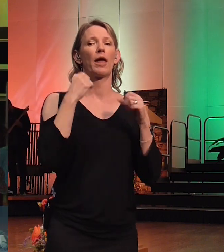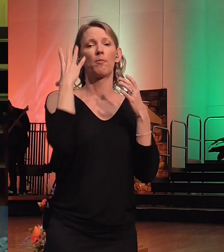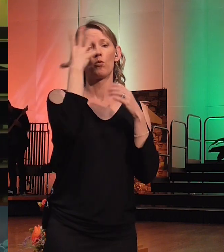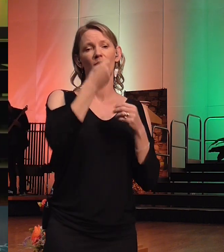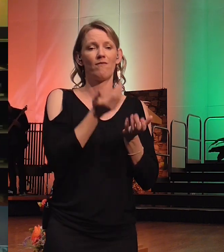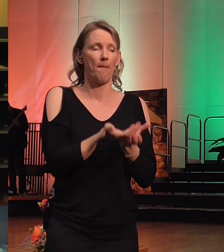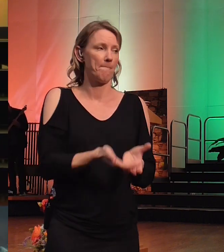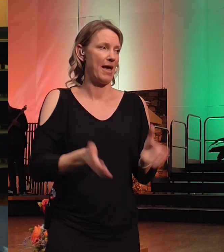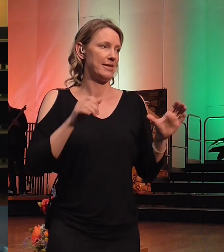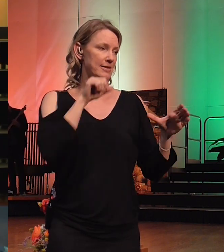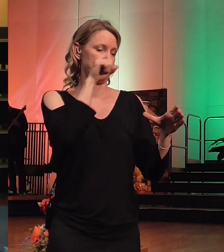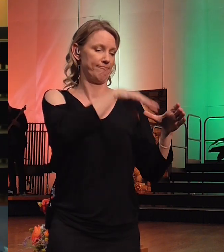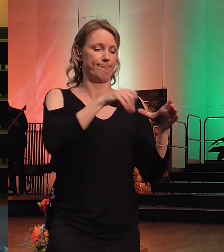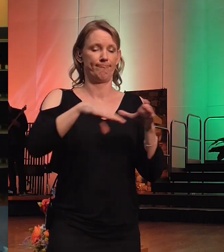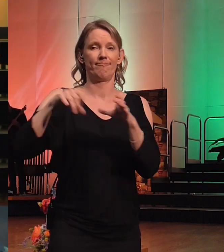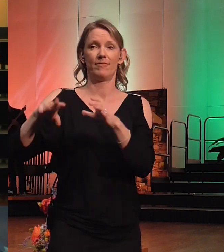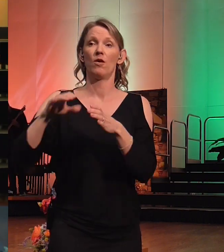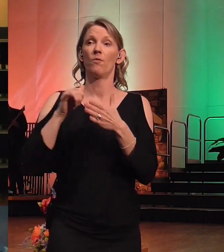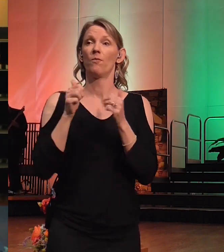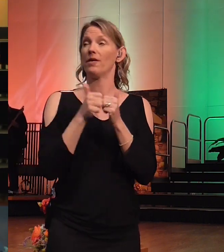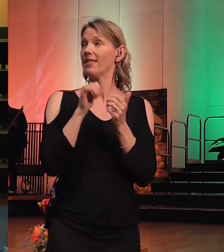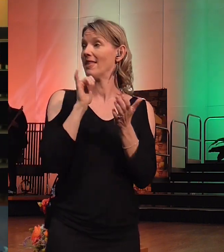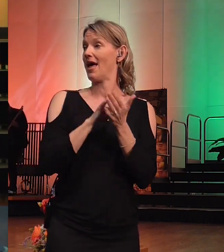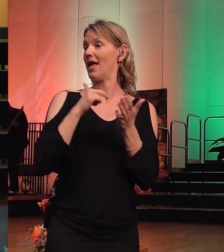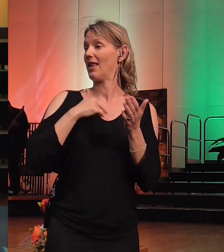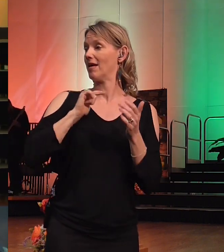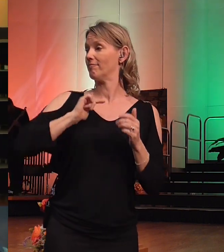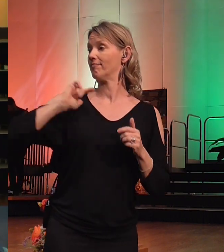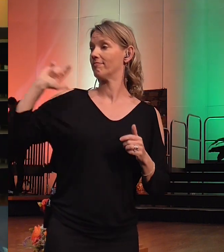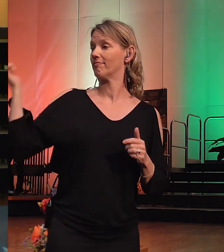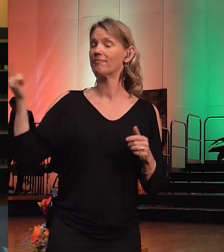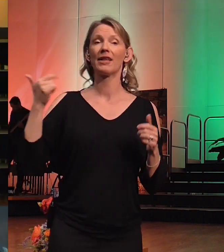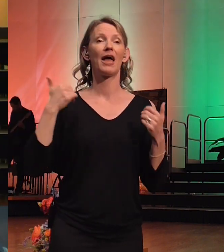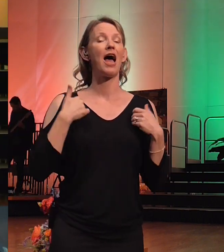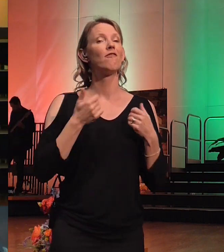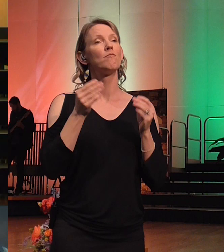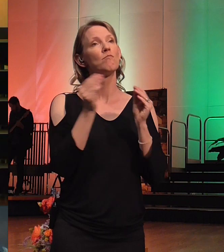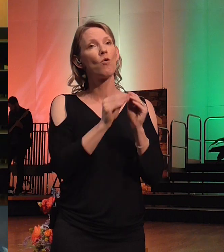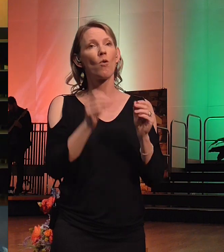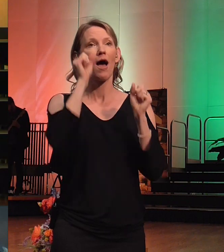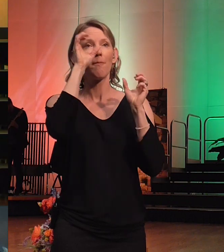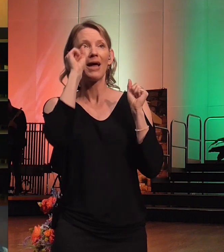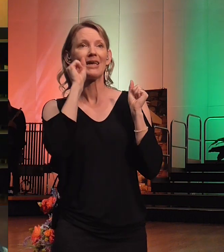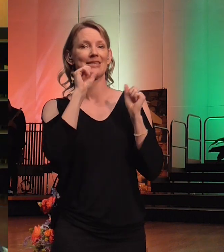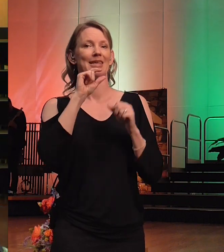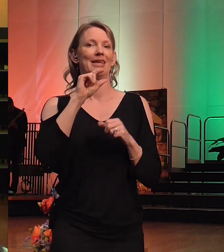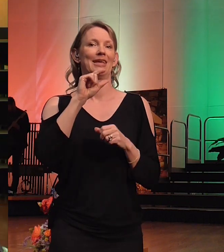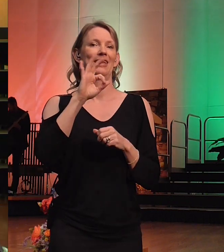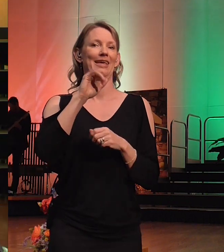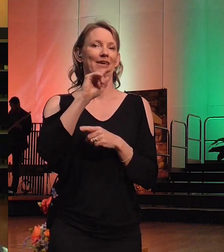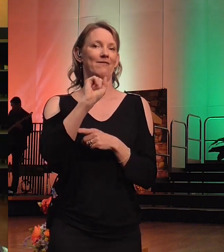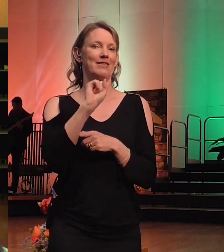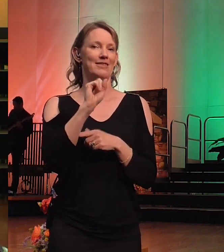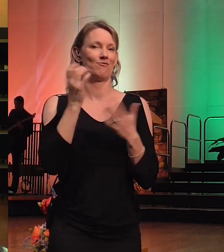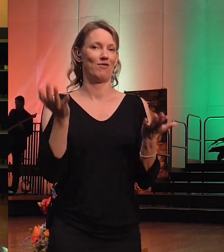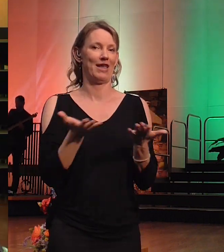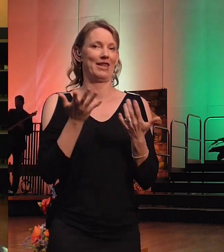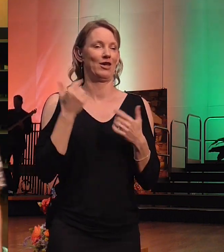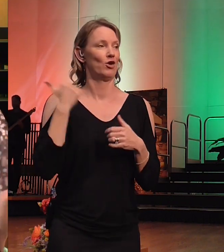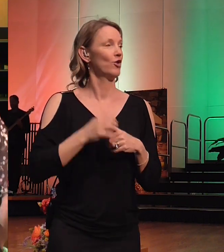these beautiful baskets. And with that, I turn it over because we have got more amazing gifts right